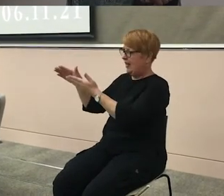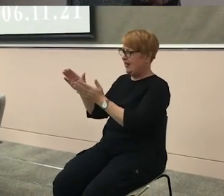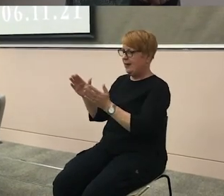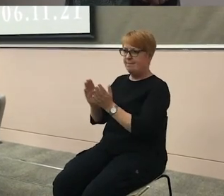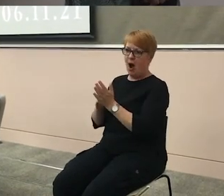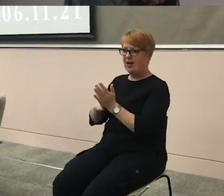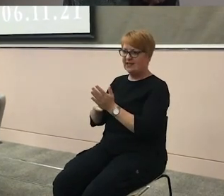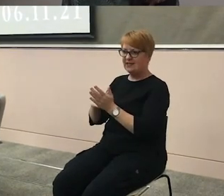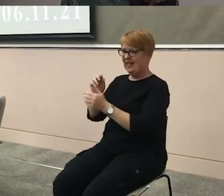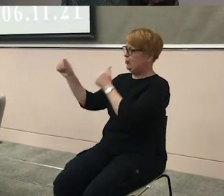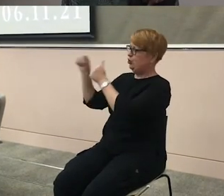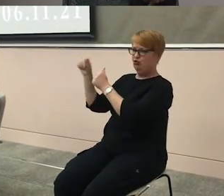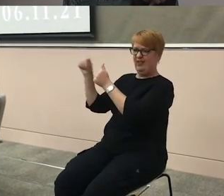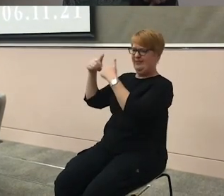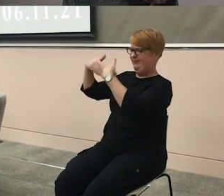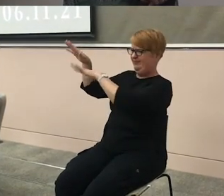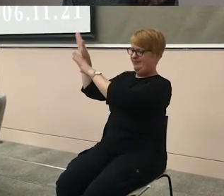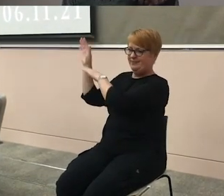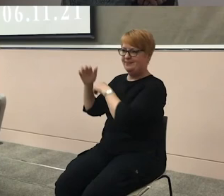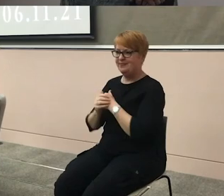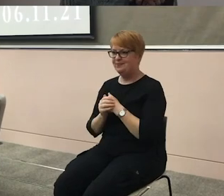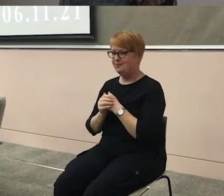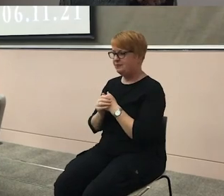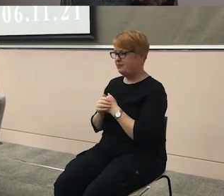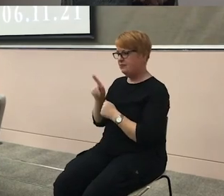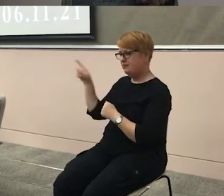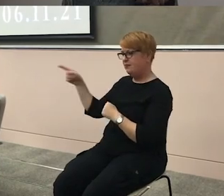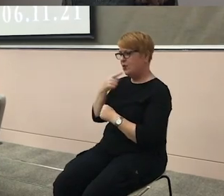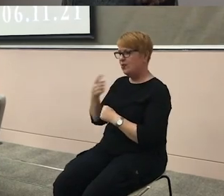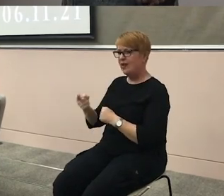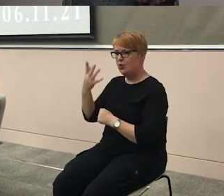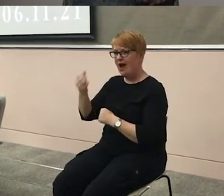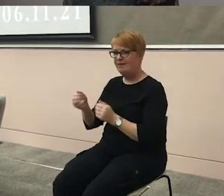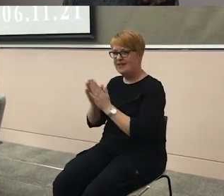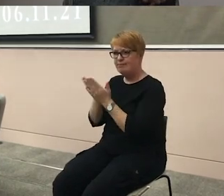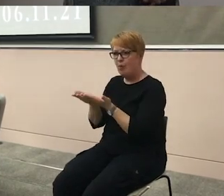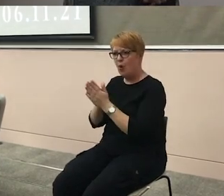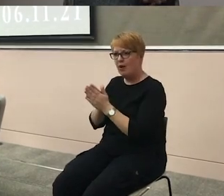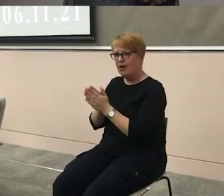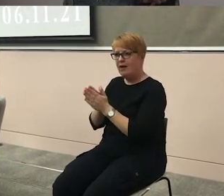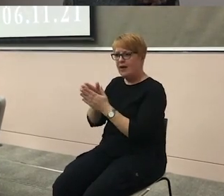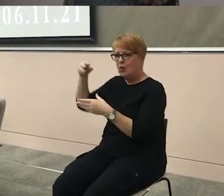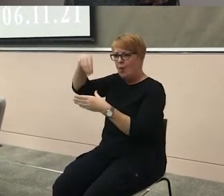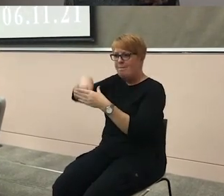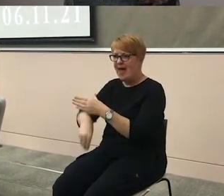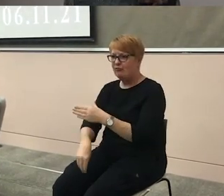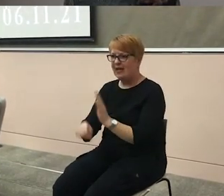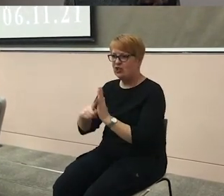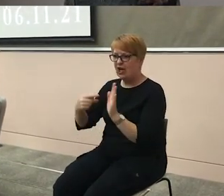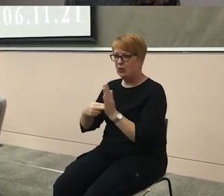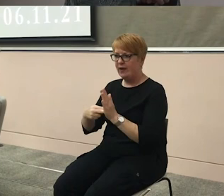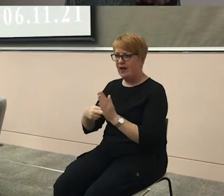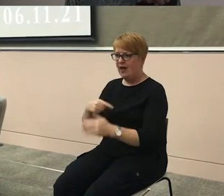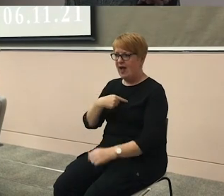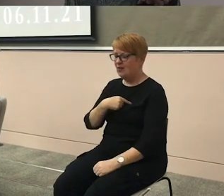extracting industry. Mm-hmm. And when you were saying that you've got this book that you were going to bury in January, mm-hmm. my heart was just like, my mind